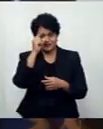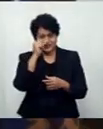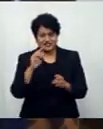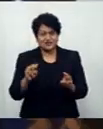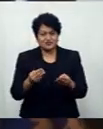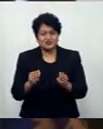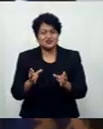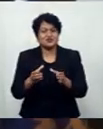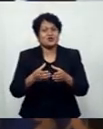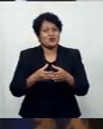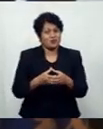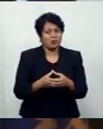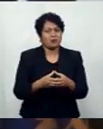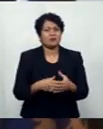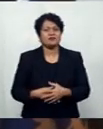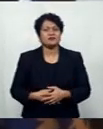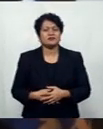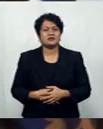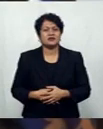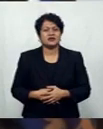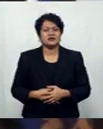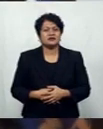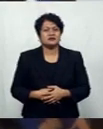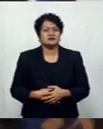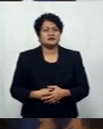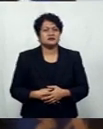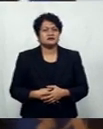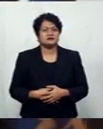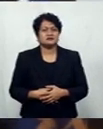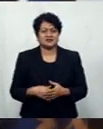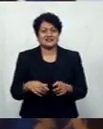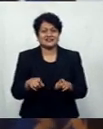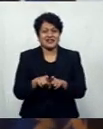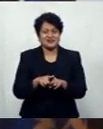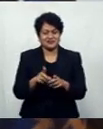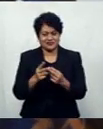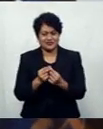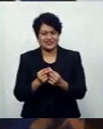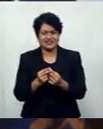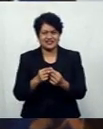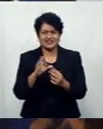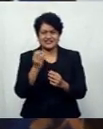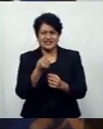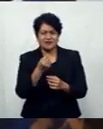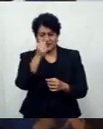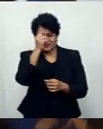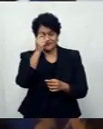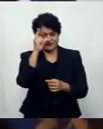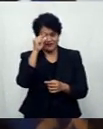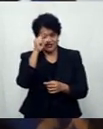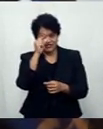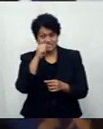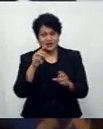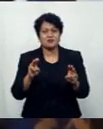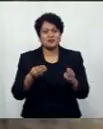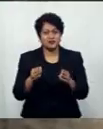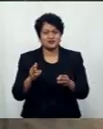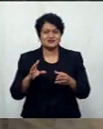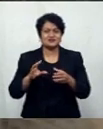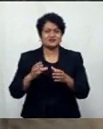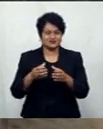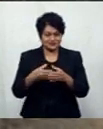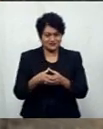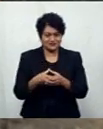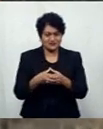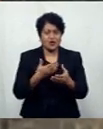come up with more originals and collab with even Ethok musicians as they have approached me as well. So